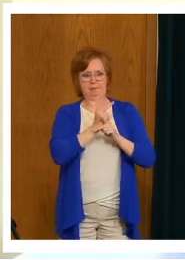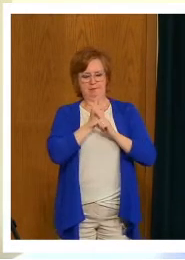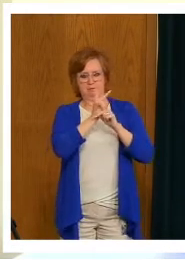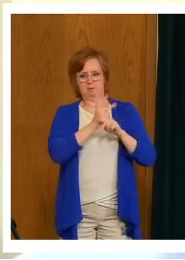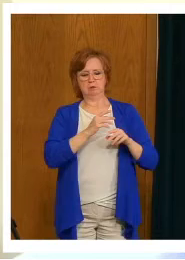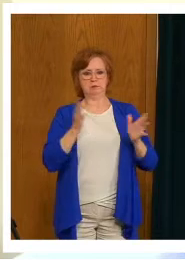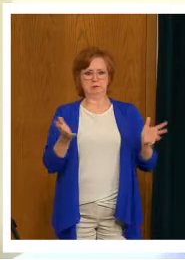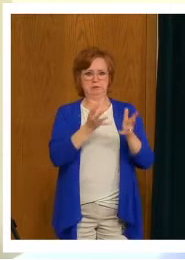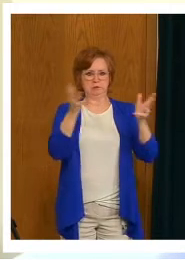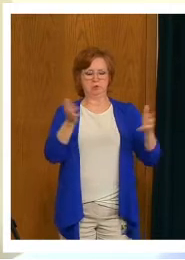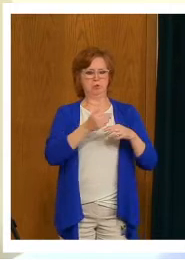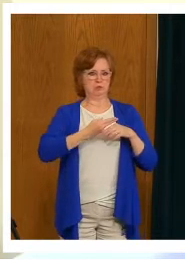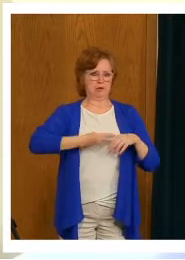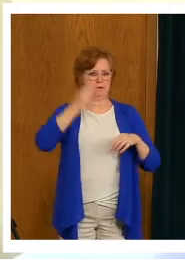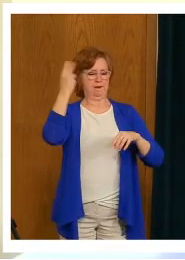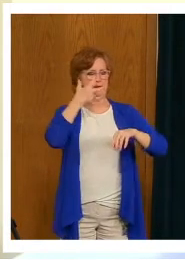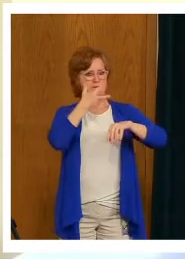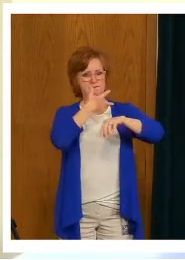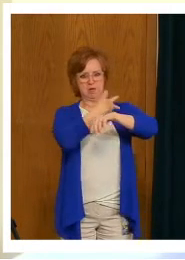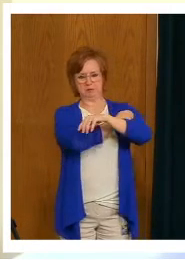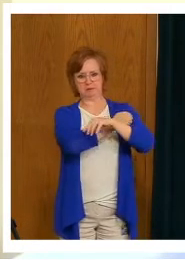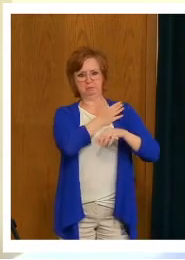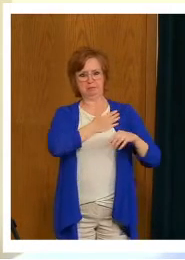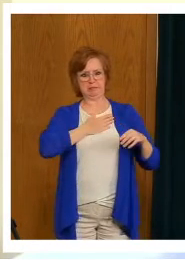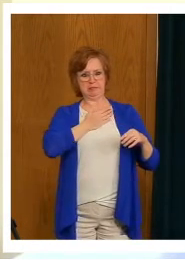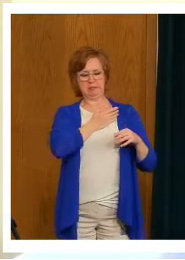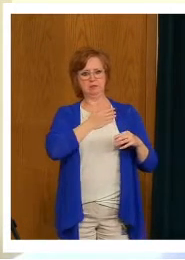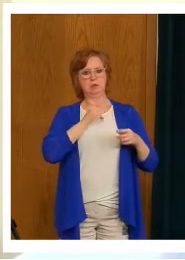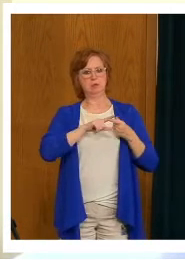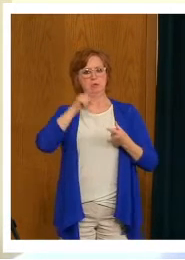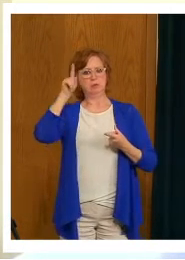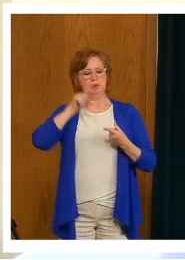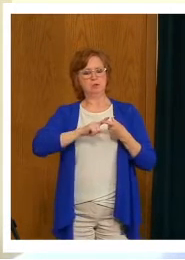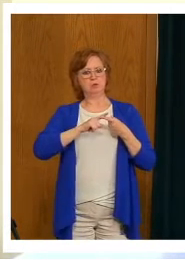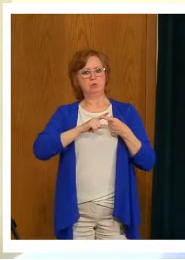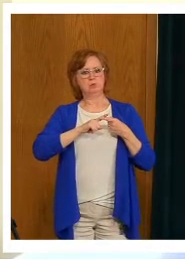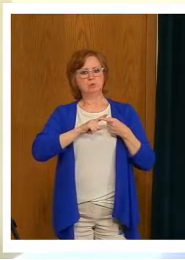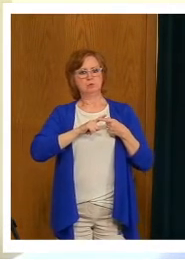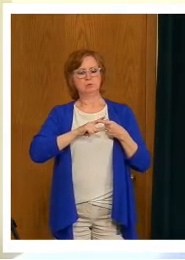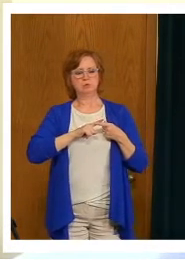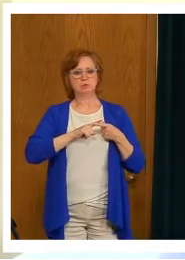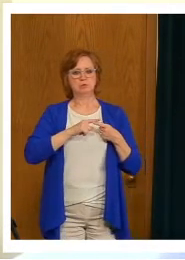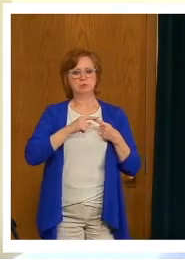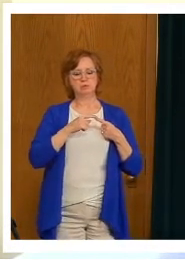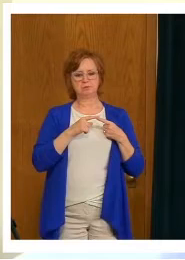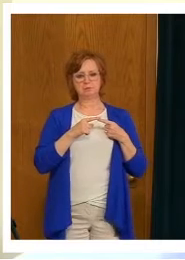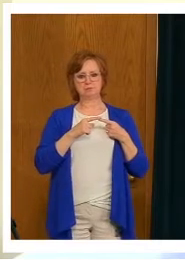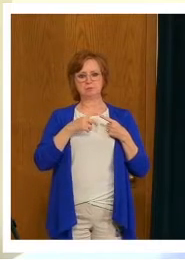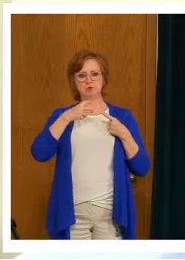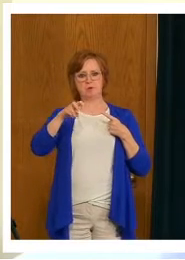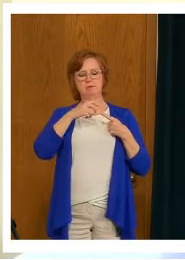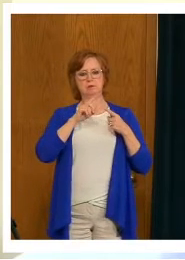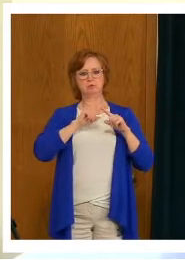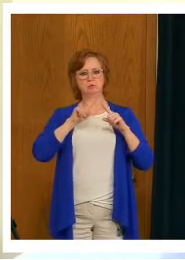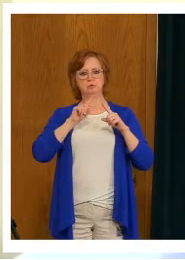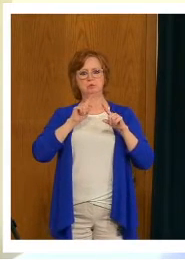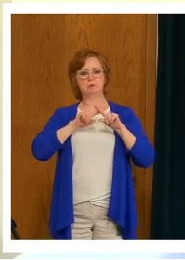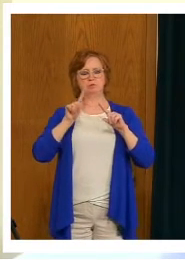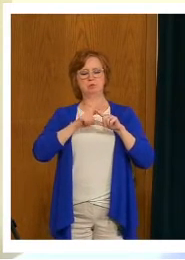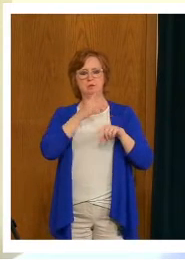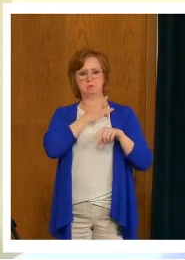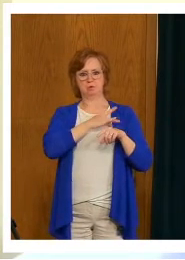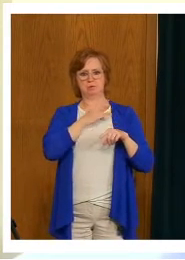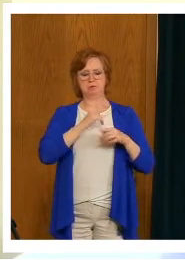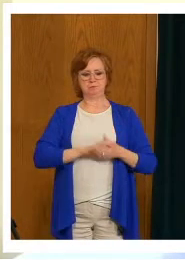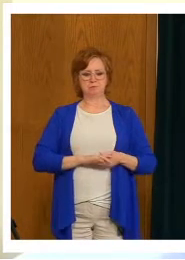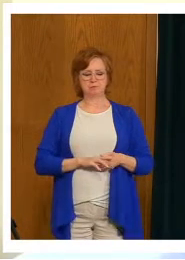higher vaccine uptake throughout the province. We need to minimize non-essential interprovincial travel. If you do travel outside of the province or